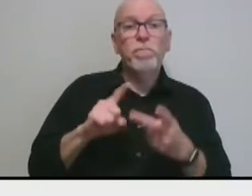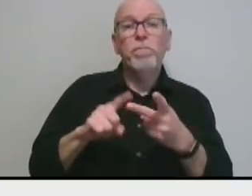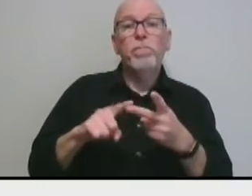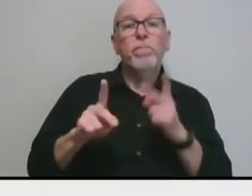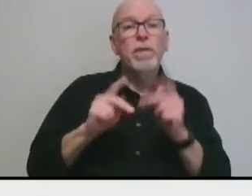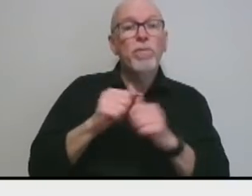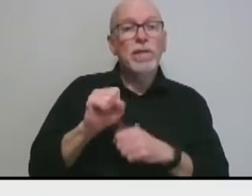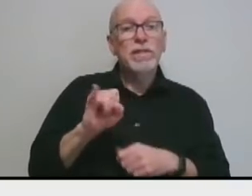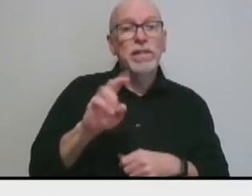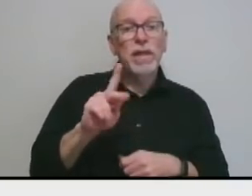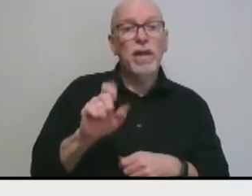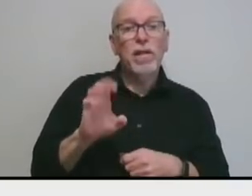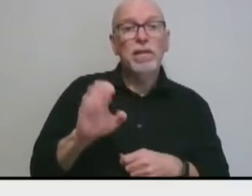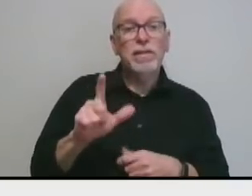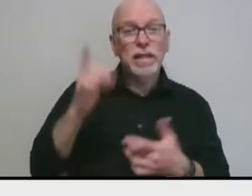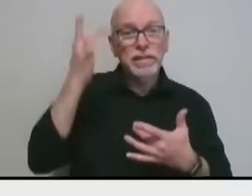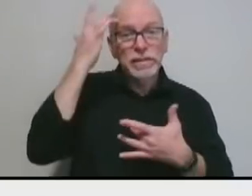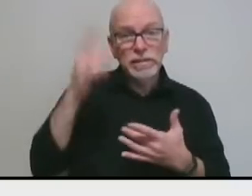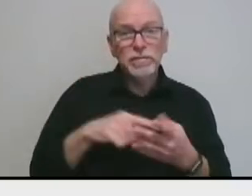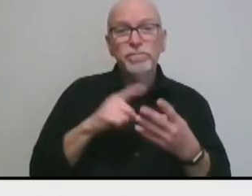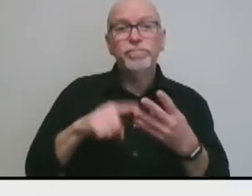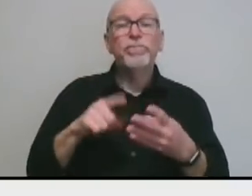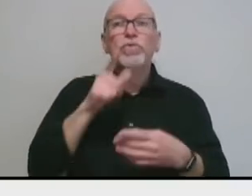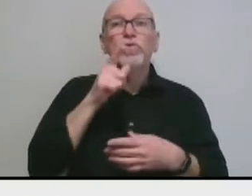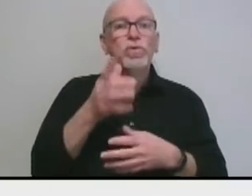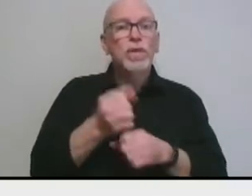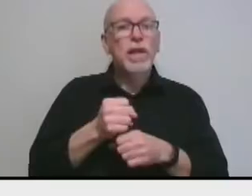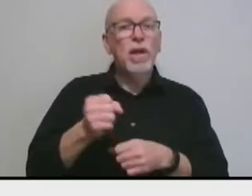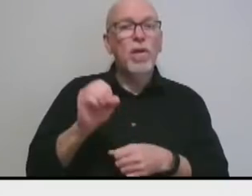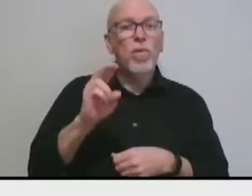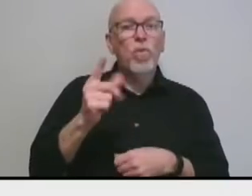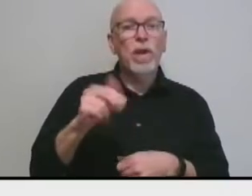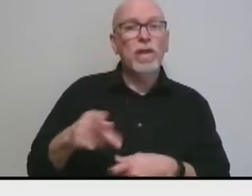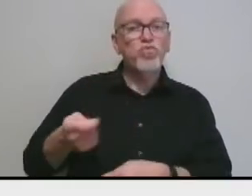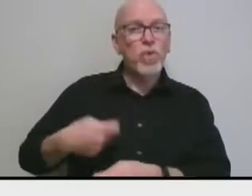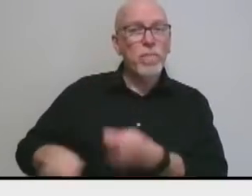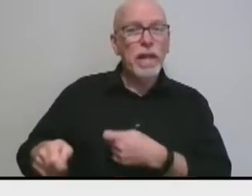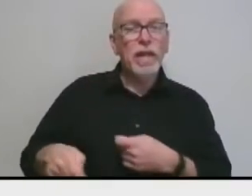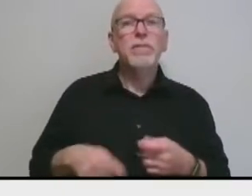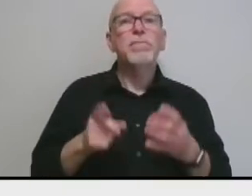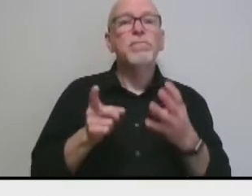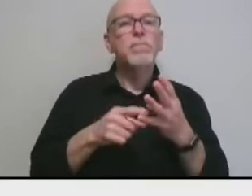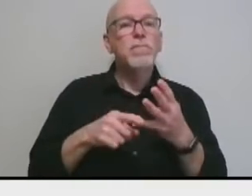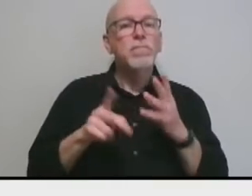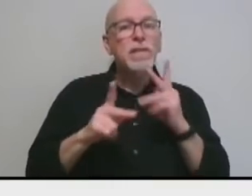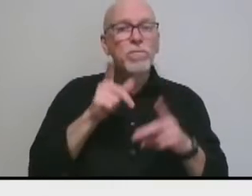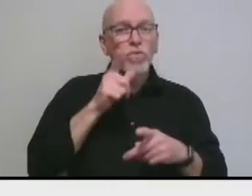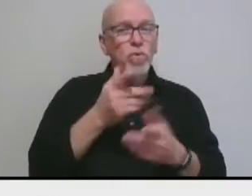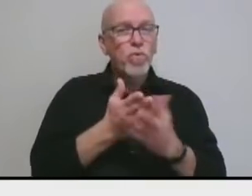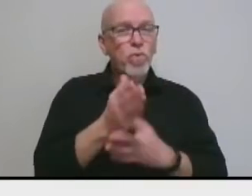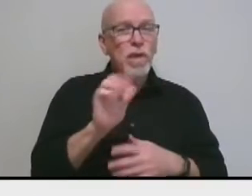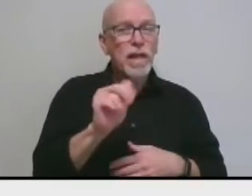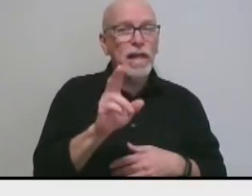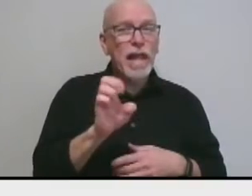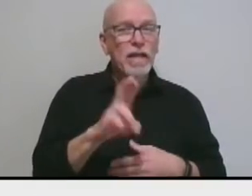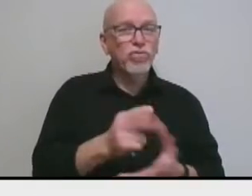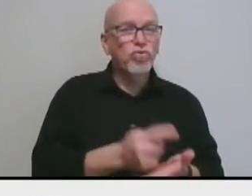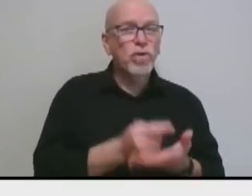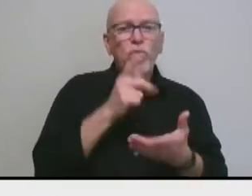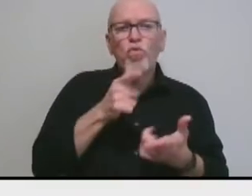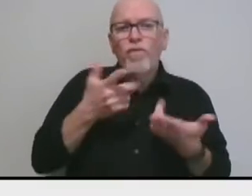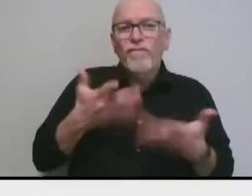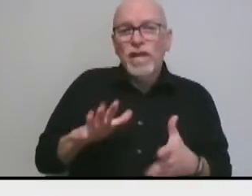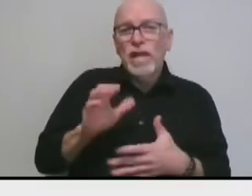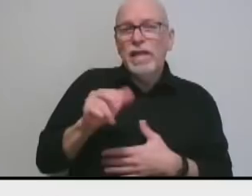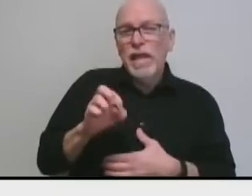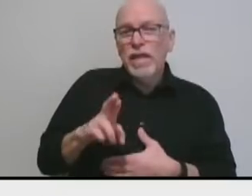cell disease, individuals who have received a solid organ transplant, and people who are undergoing cancer treatment or have had cancer treatment within